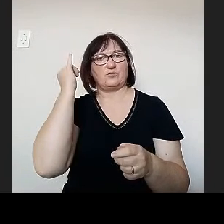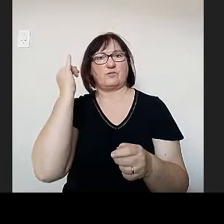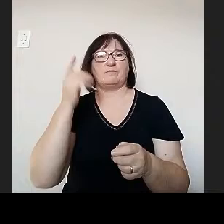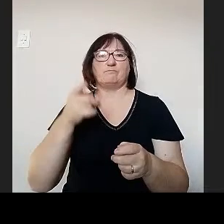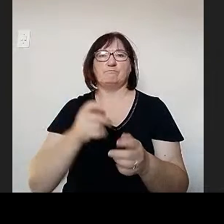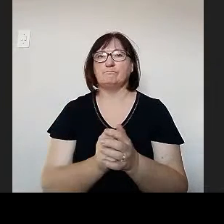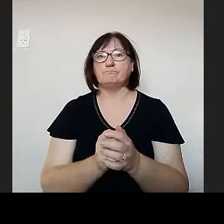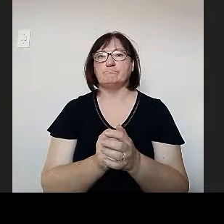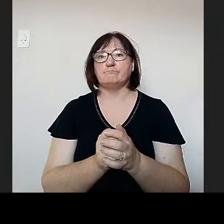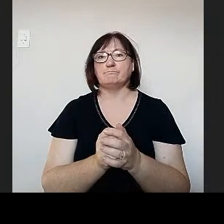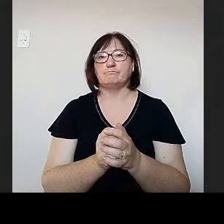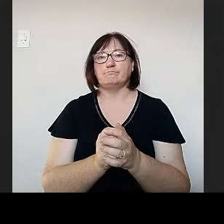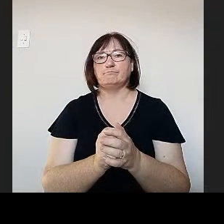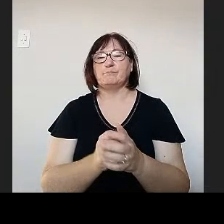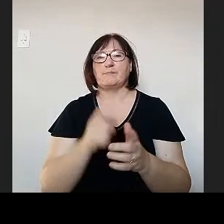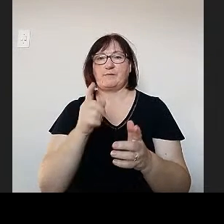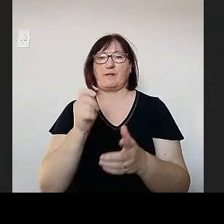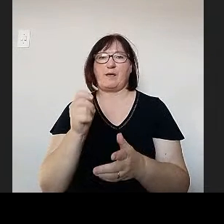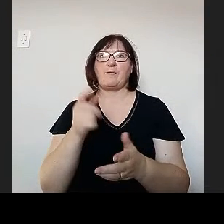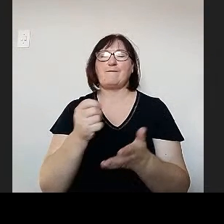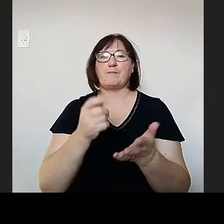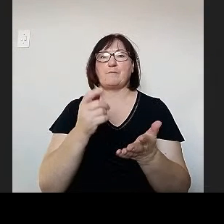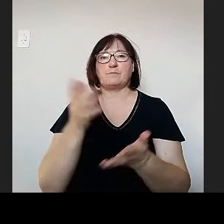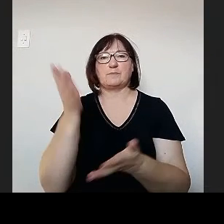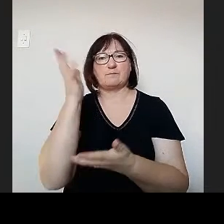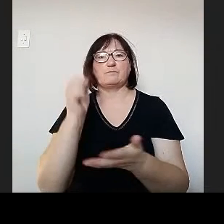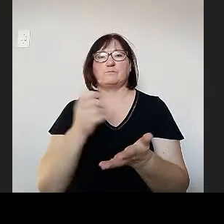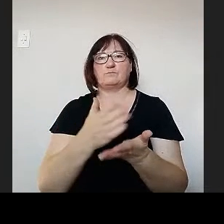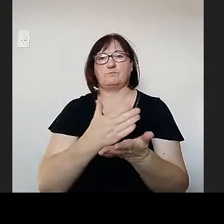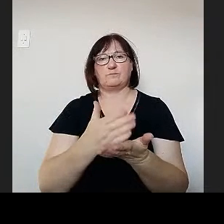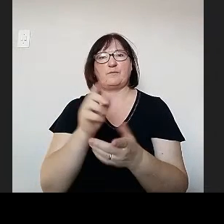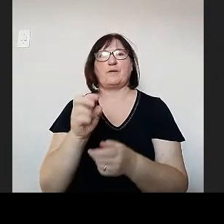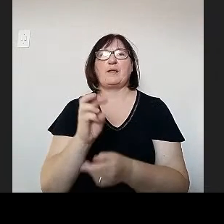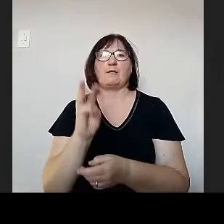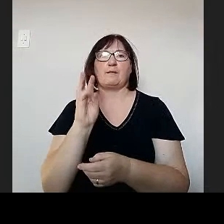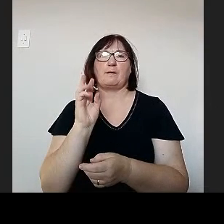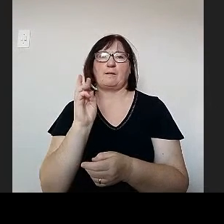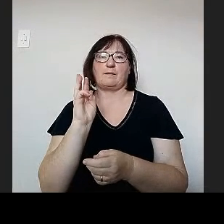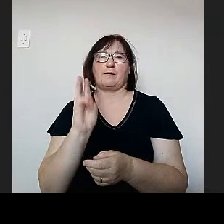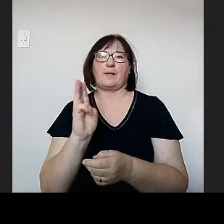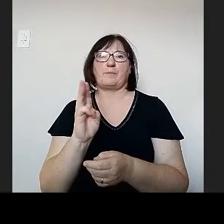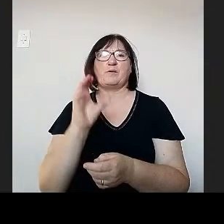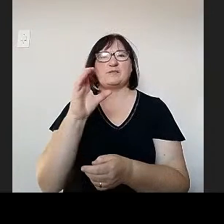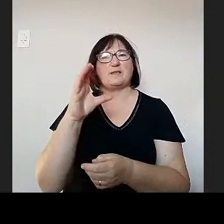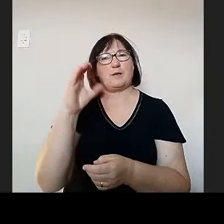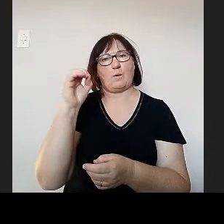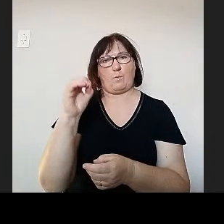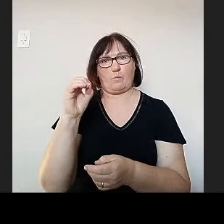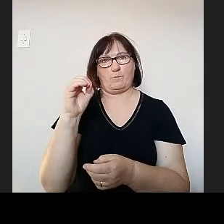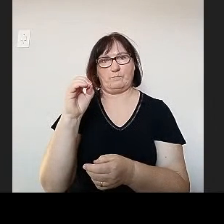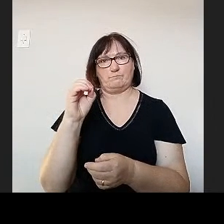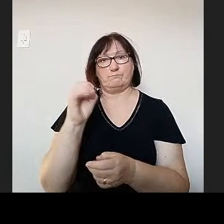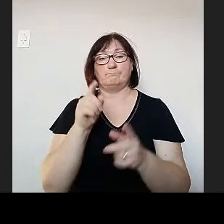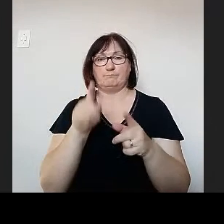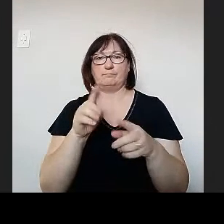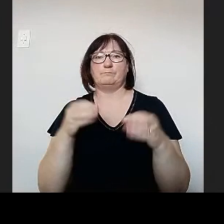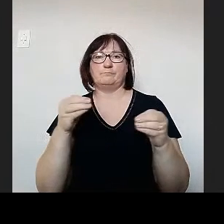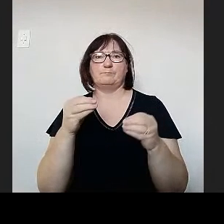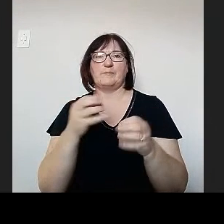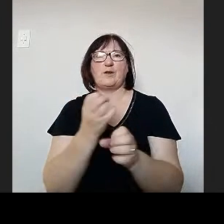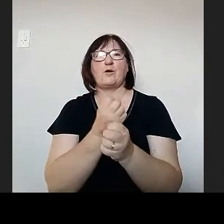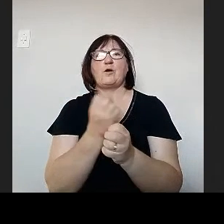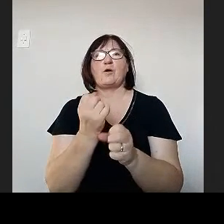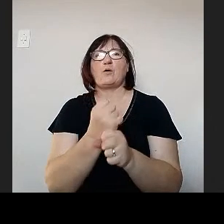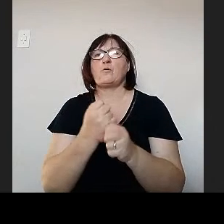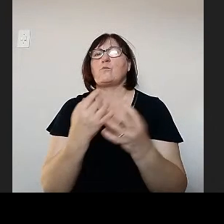been presented and shared by the WCO itself. The WCO organized the Green Customs Global Conference